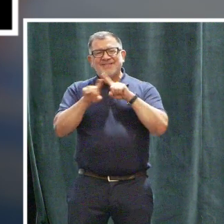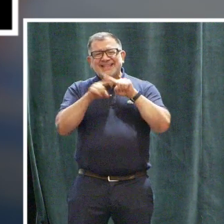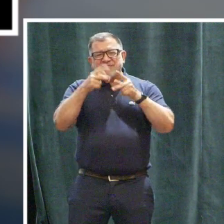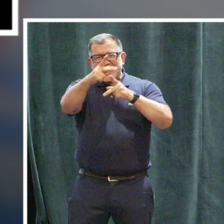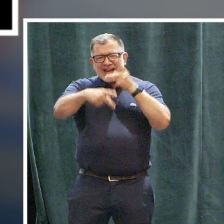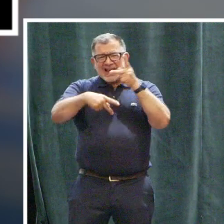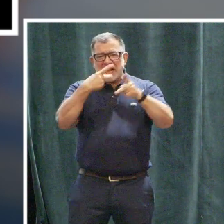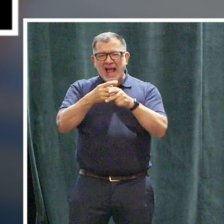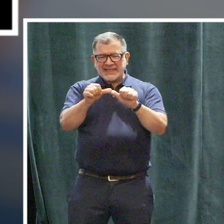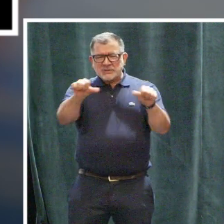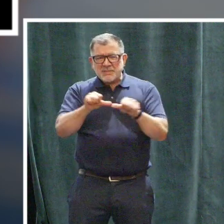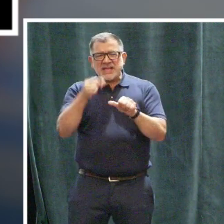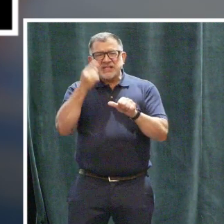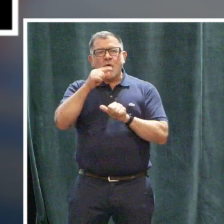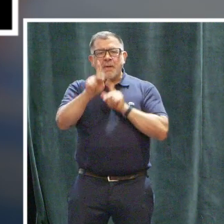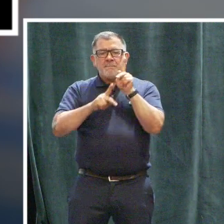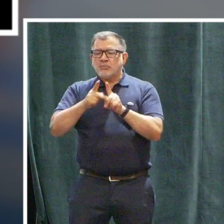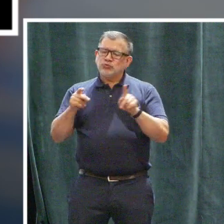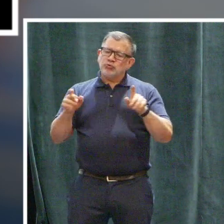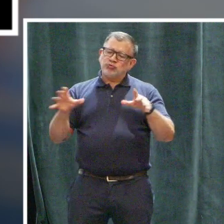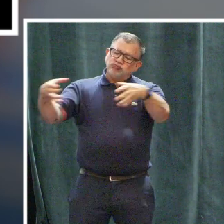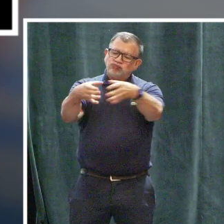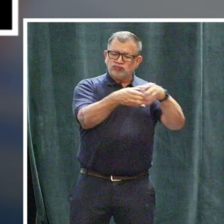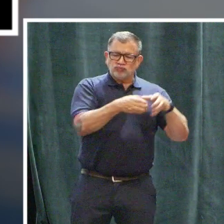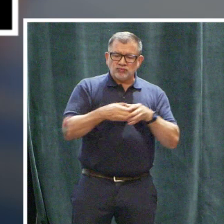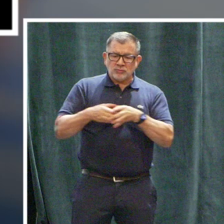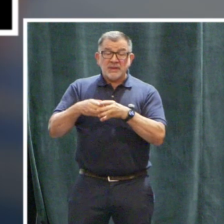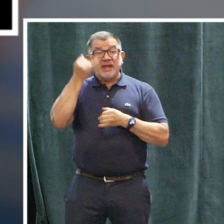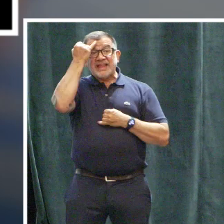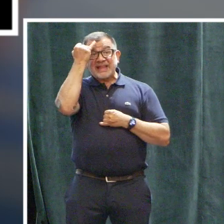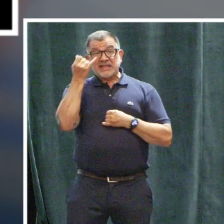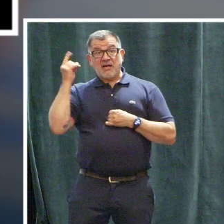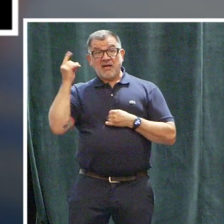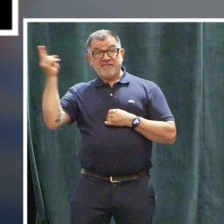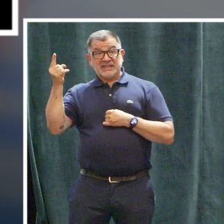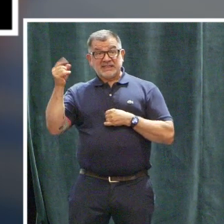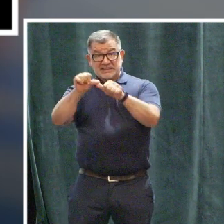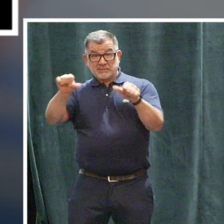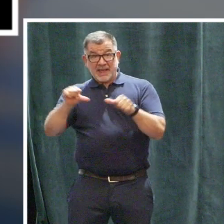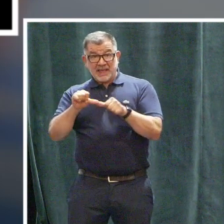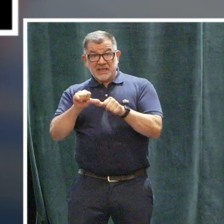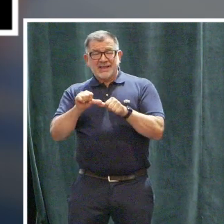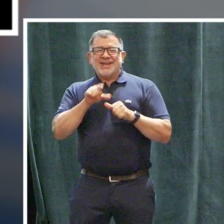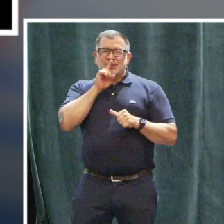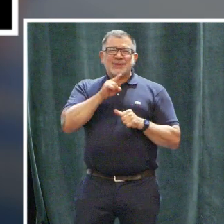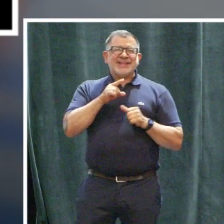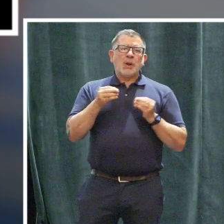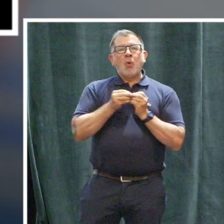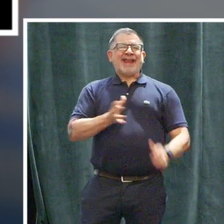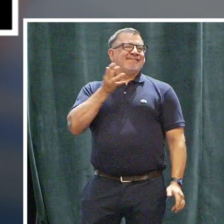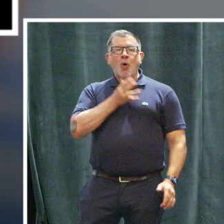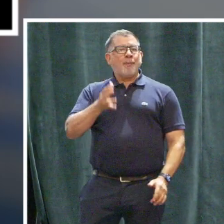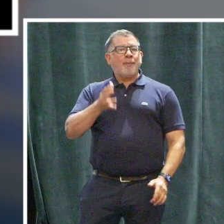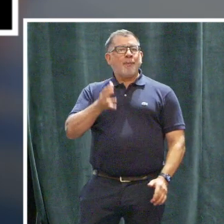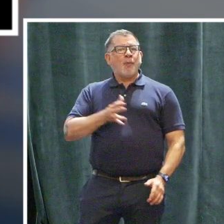off of that secondary path. And the idea of these spaces is to have a place where you can have more of an informal gathering